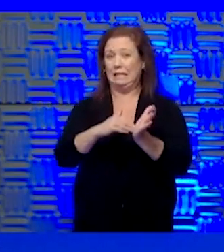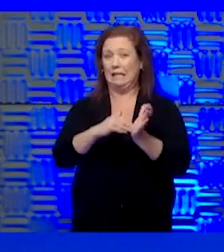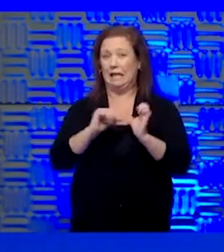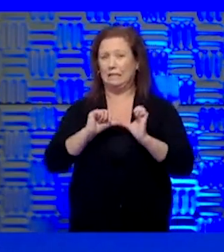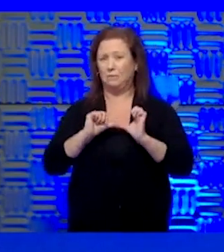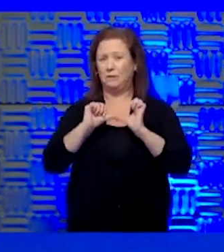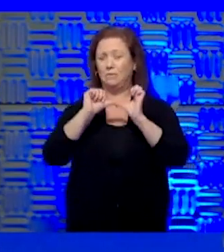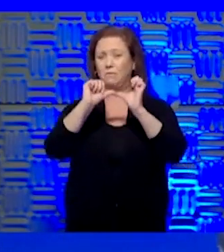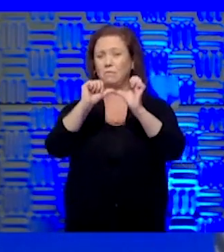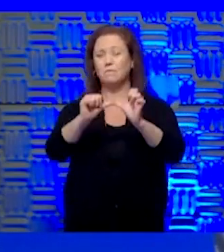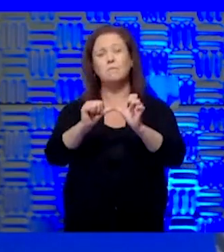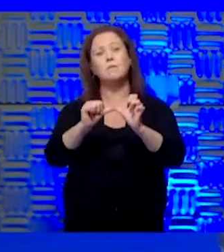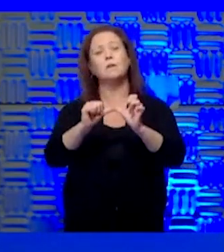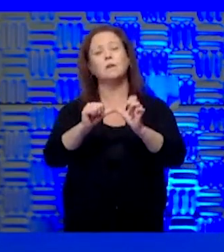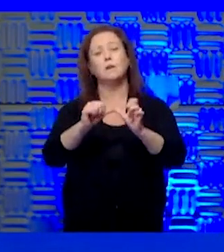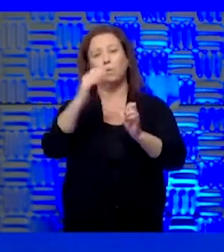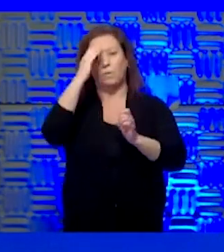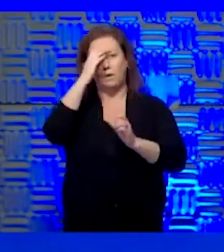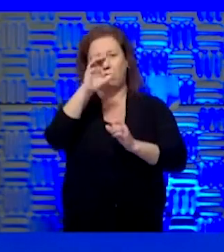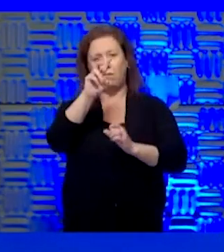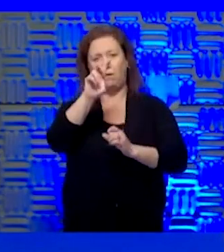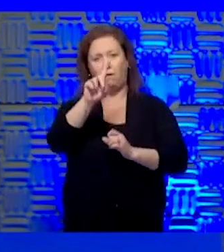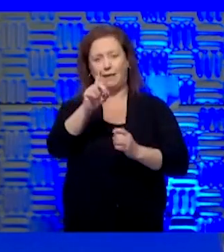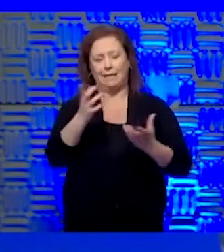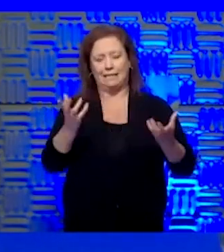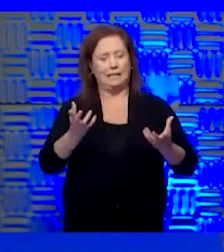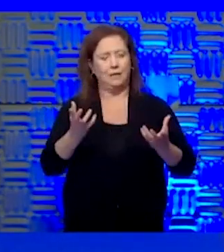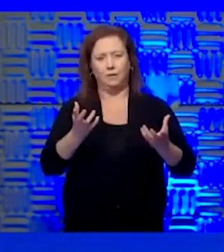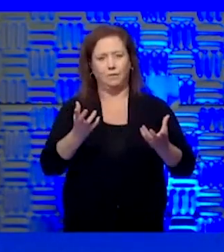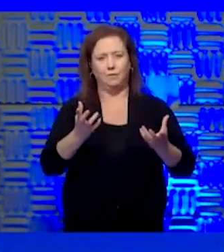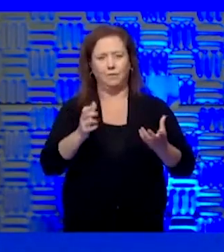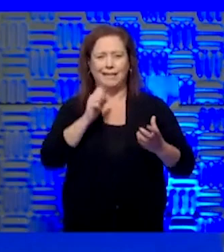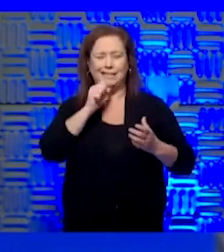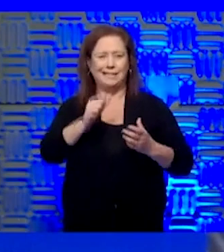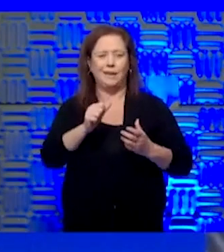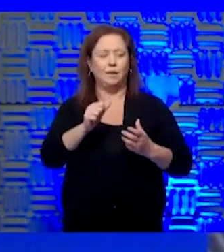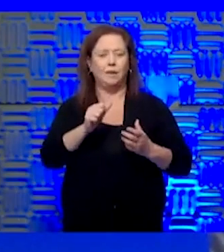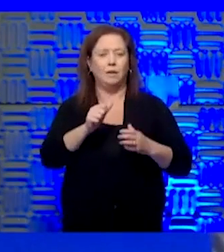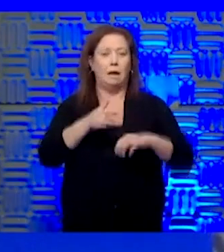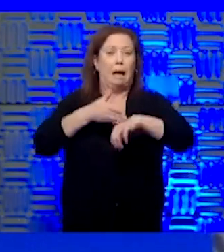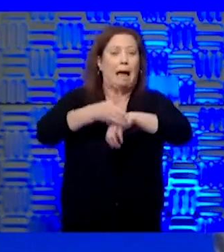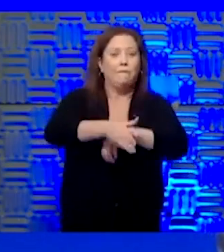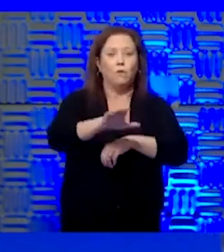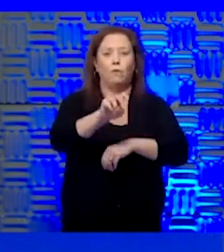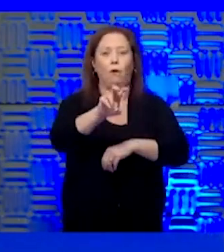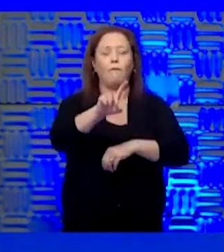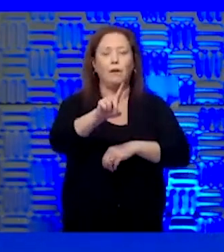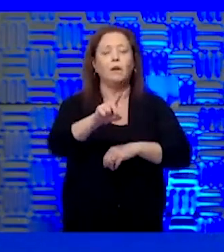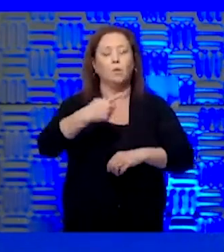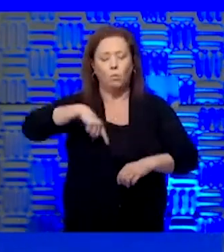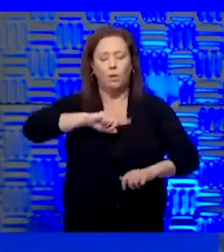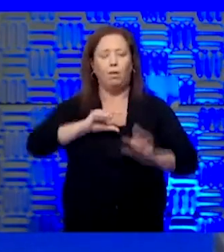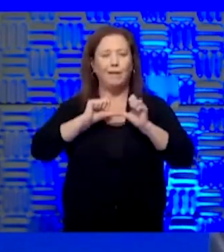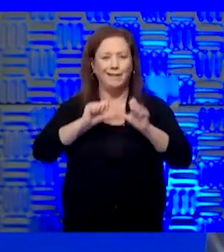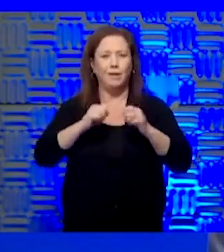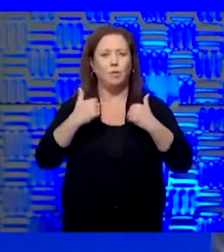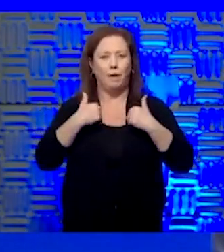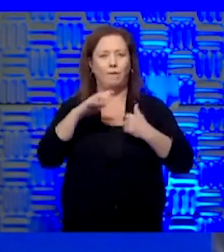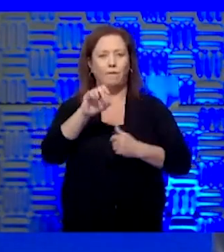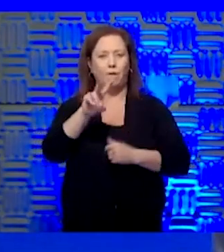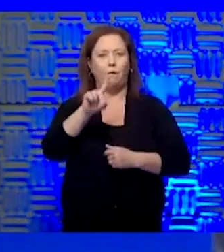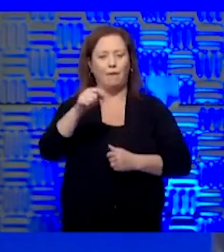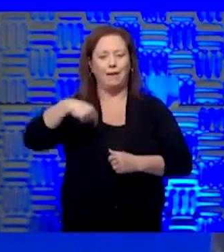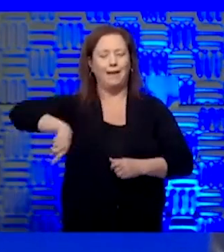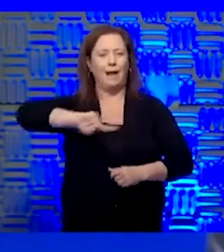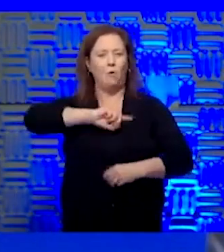move forward, we know that COVID's going to be here. It's not post-COVID, it's a COVID world. You have to, and some people are better